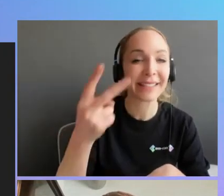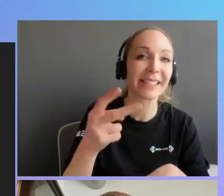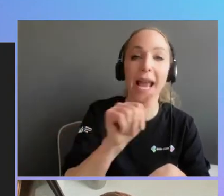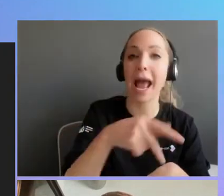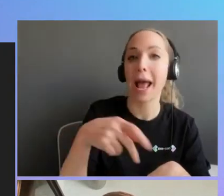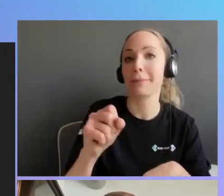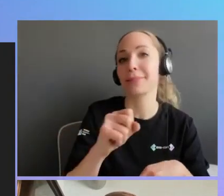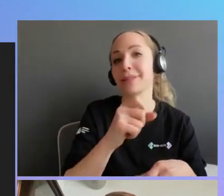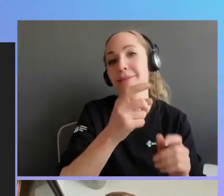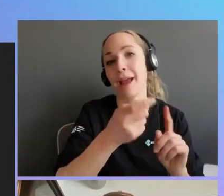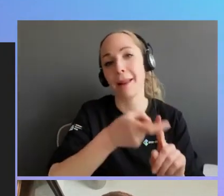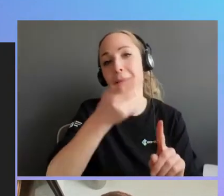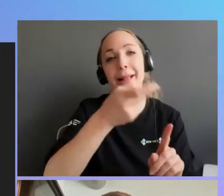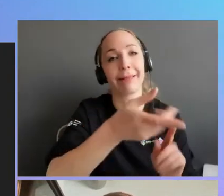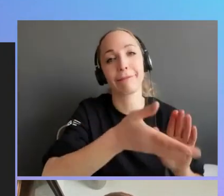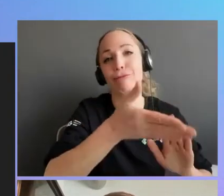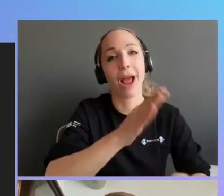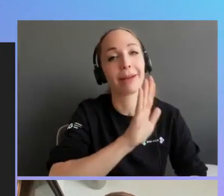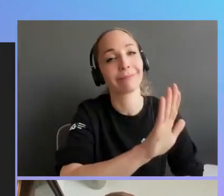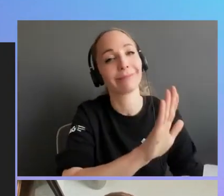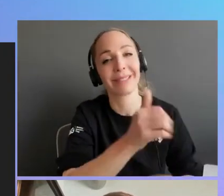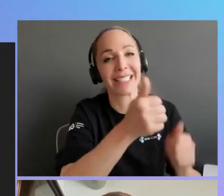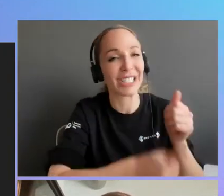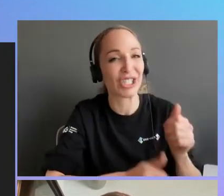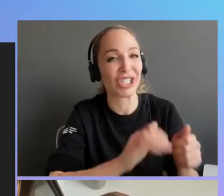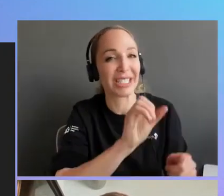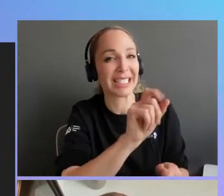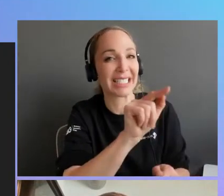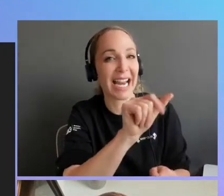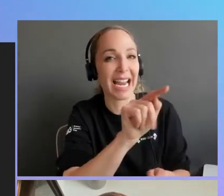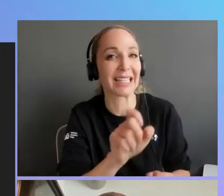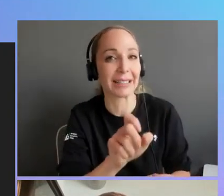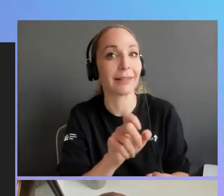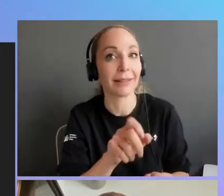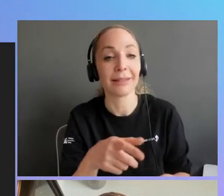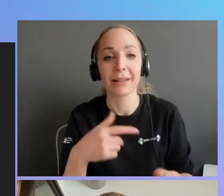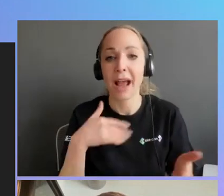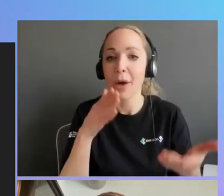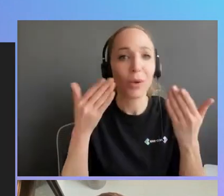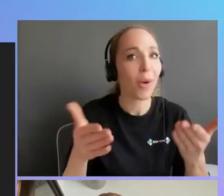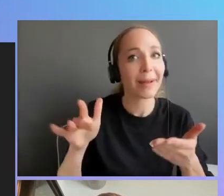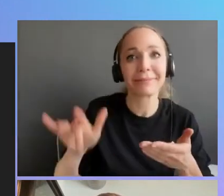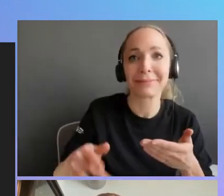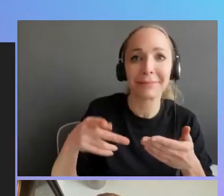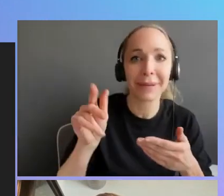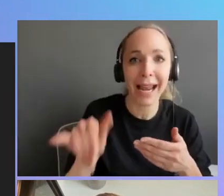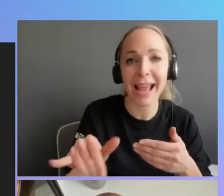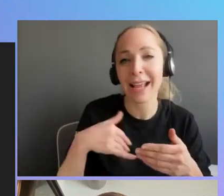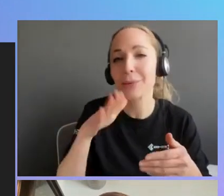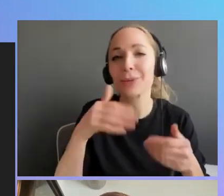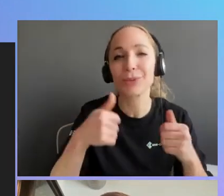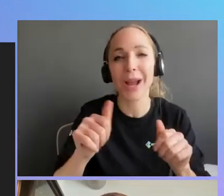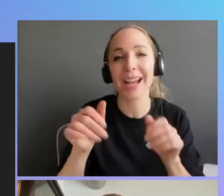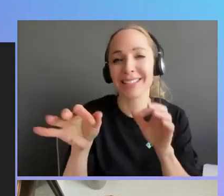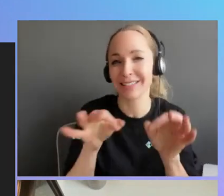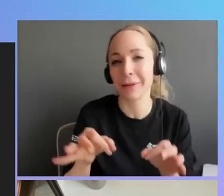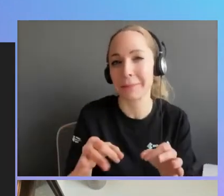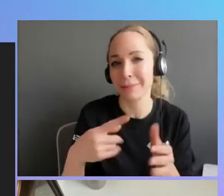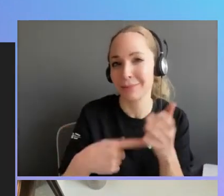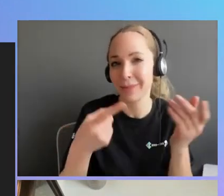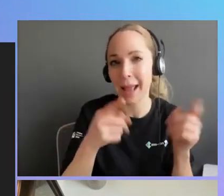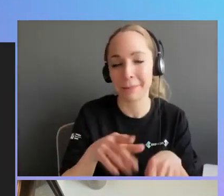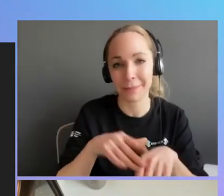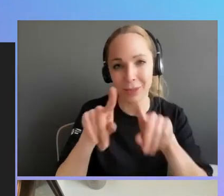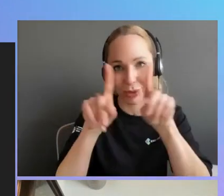state of your app that you record. So I'm going to hit play here, and it's going to, I'll try to describe what's happening on the screen. So I'm clicking